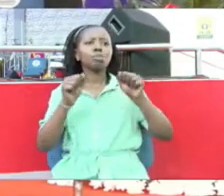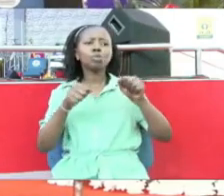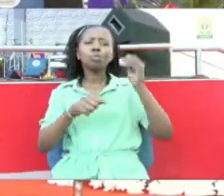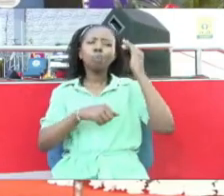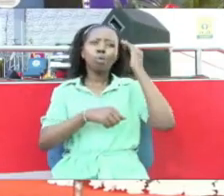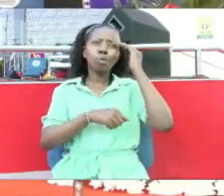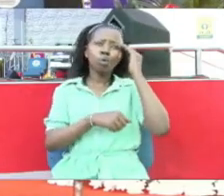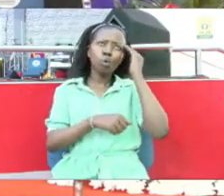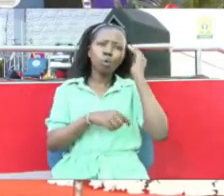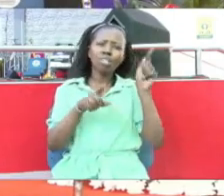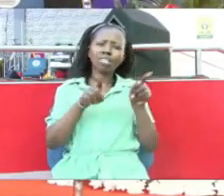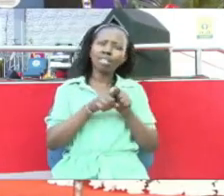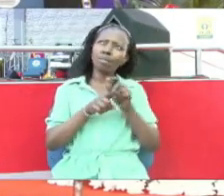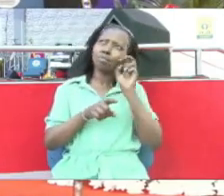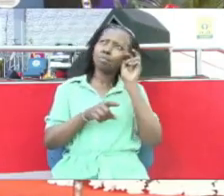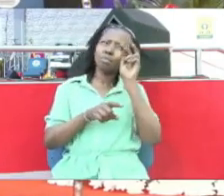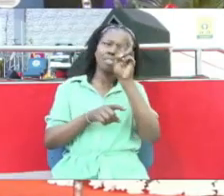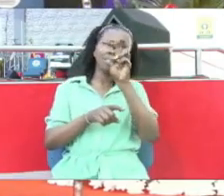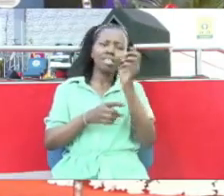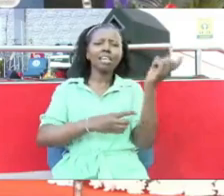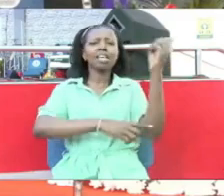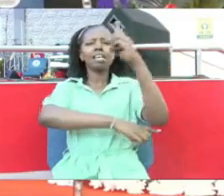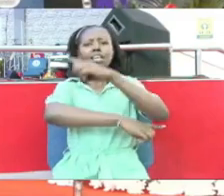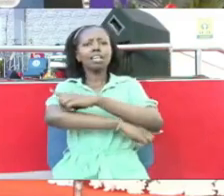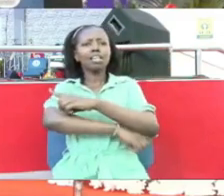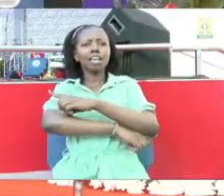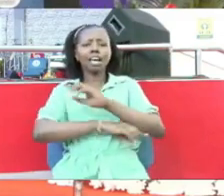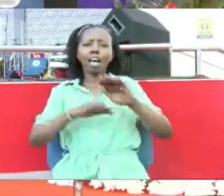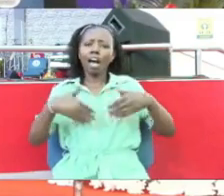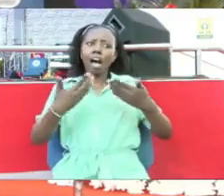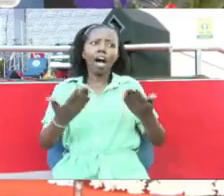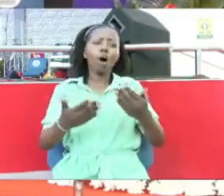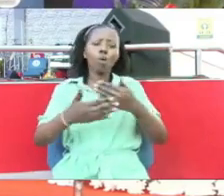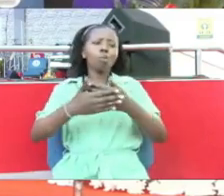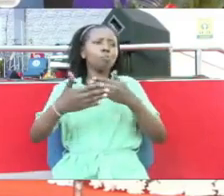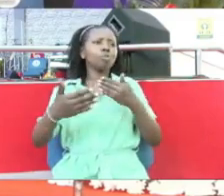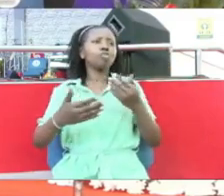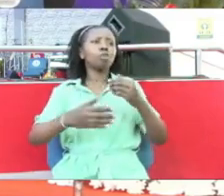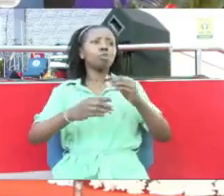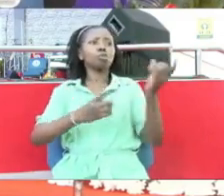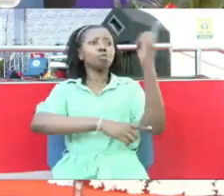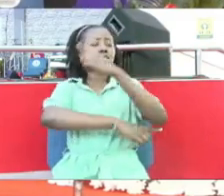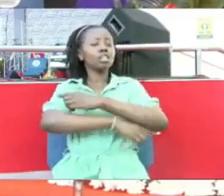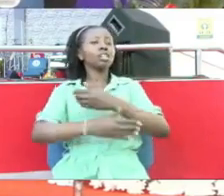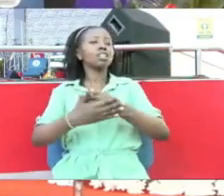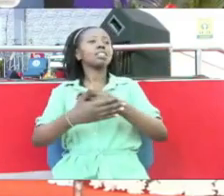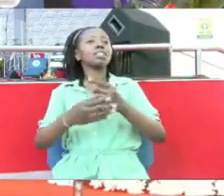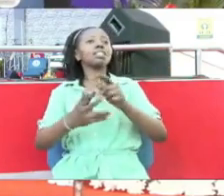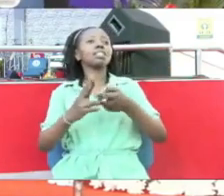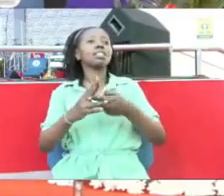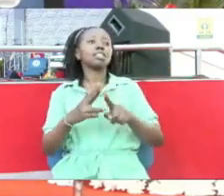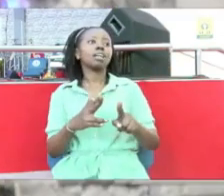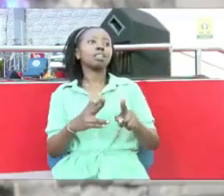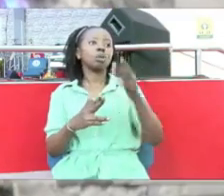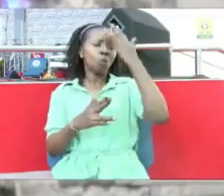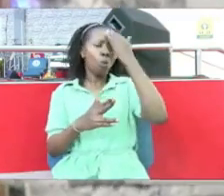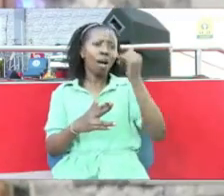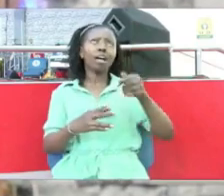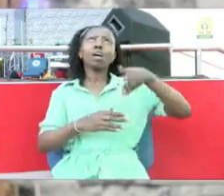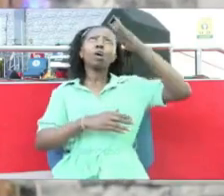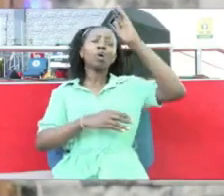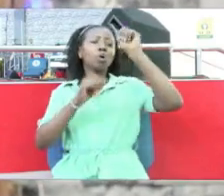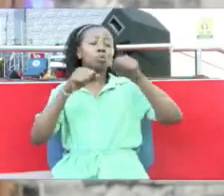a glimpse of what my day would look like, because God is able to speak when you linger in his presence.